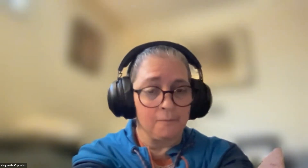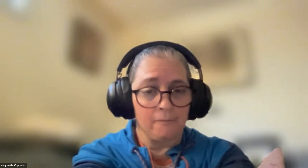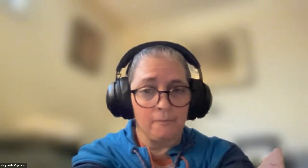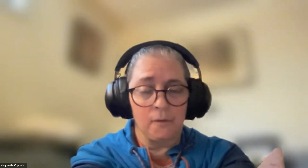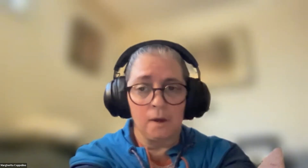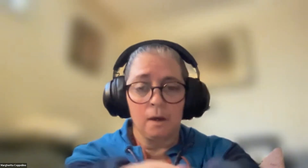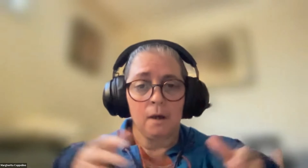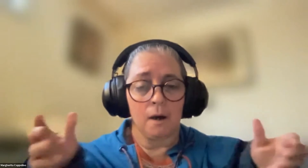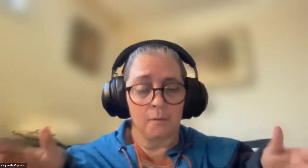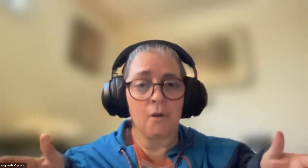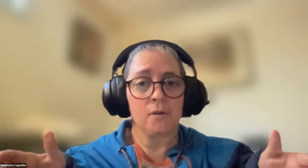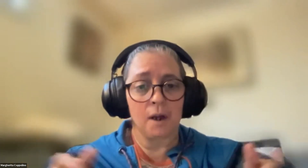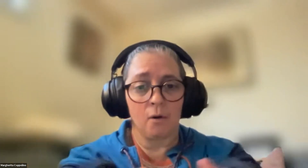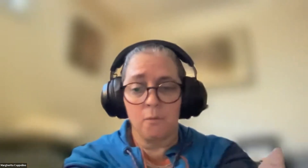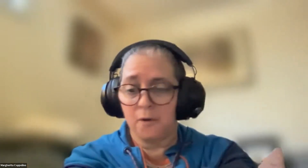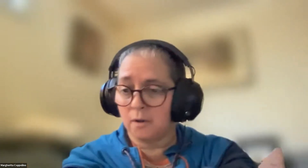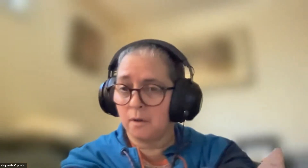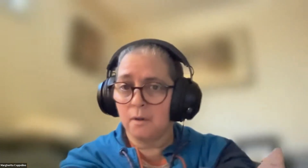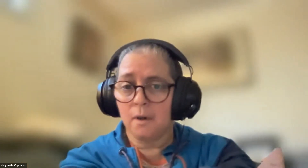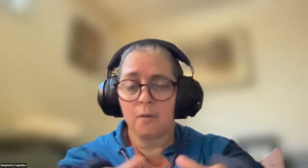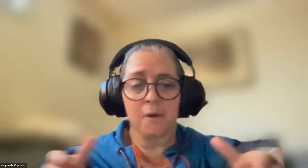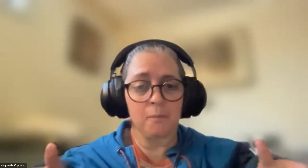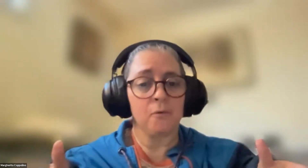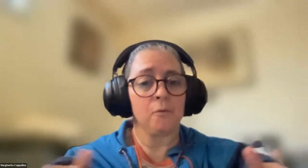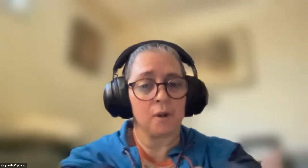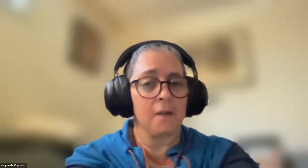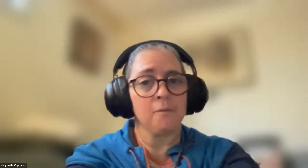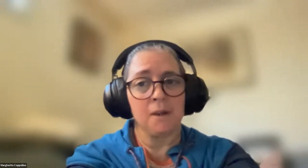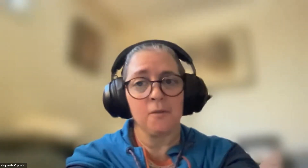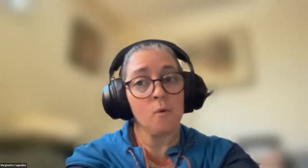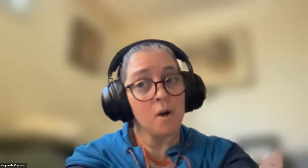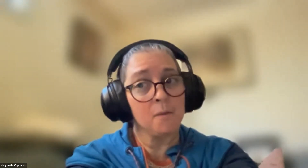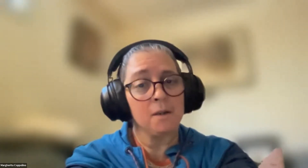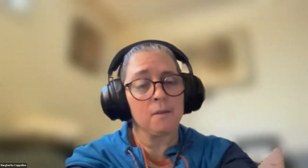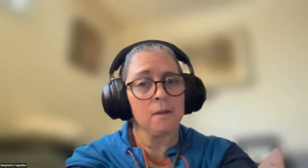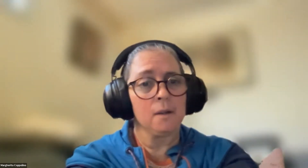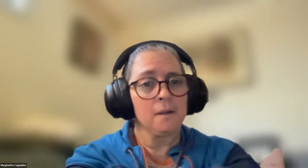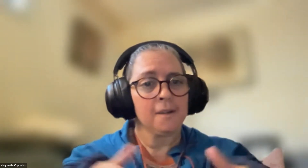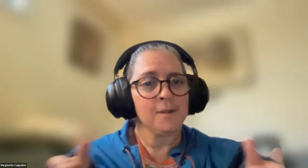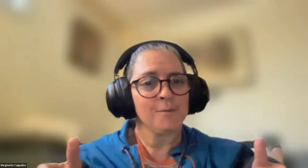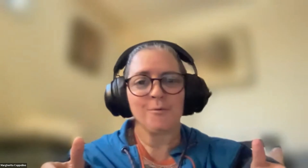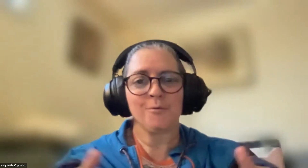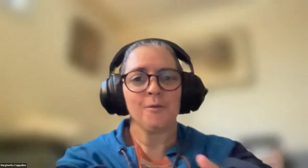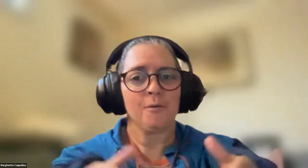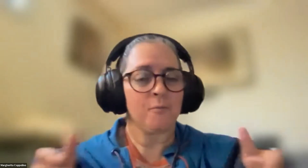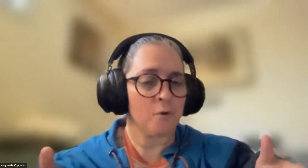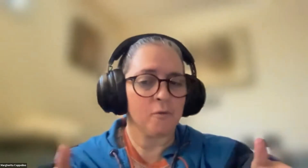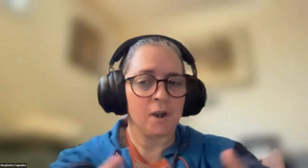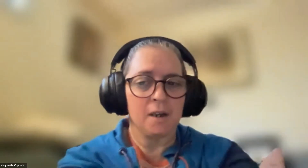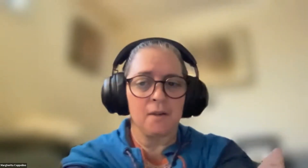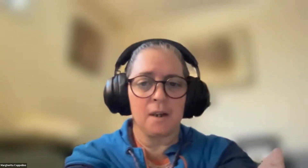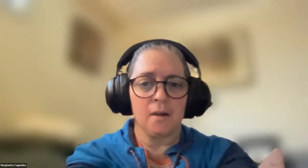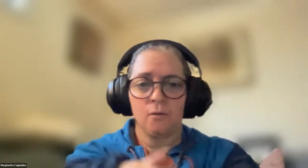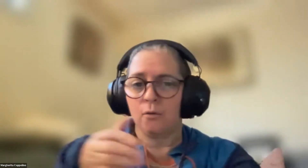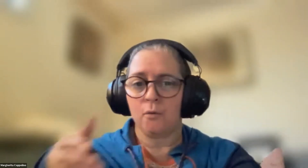us. I'm going to now open it. If people would like to make some comments of what you've